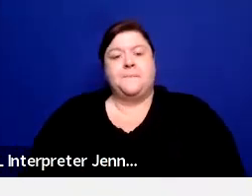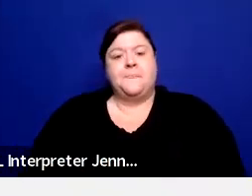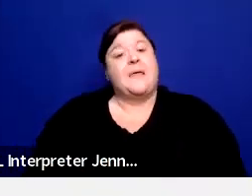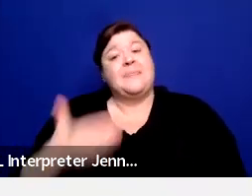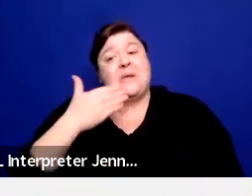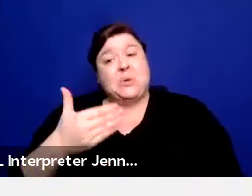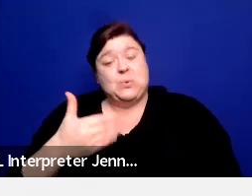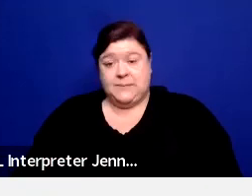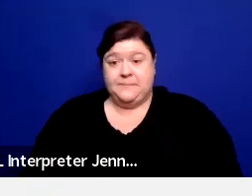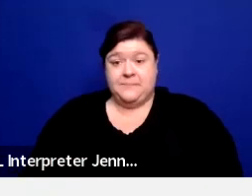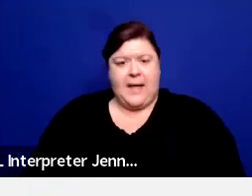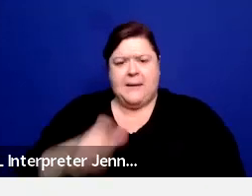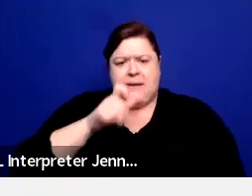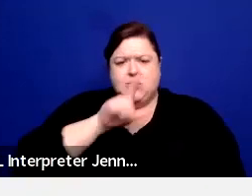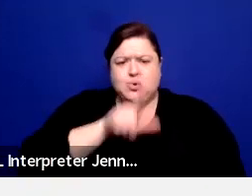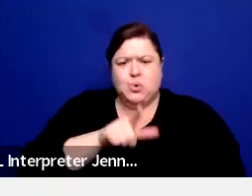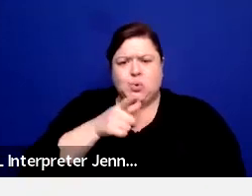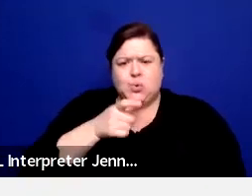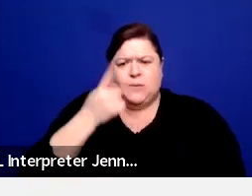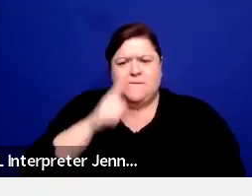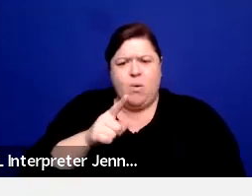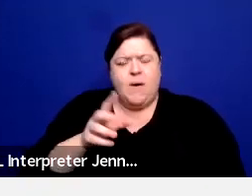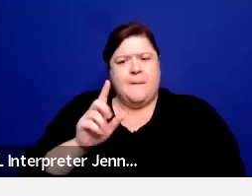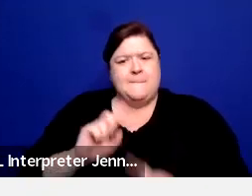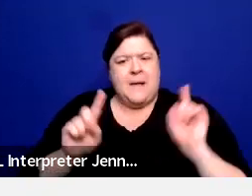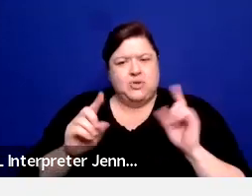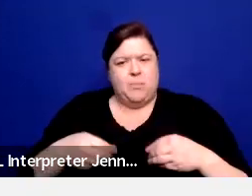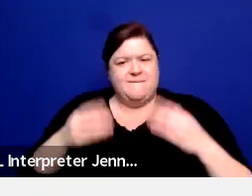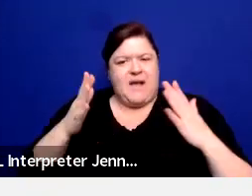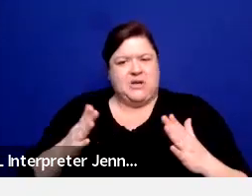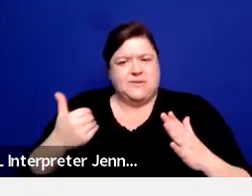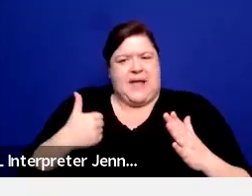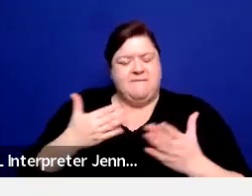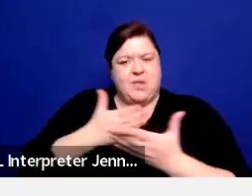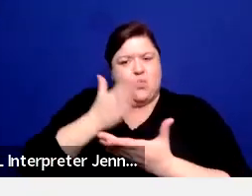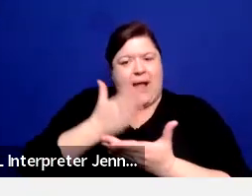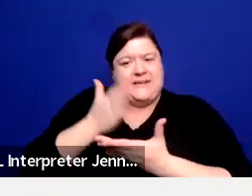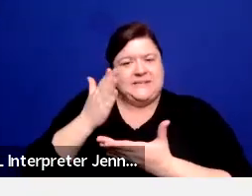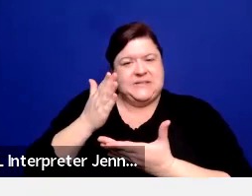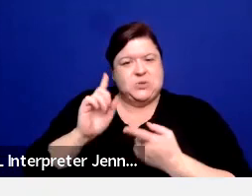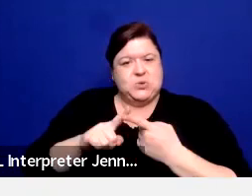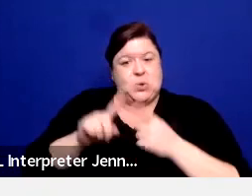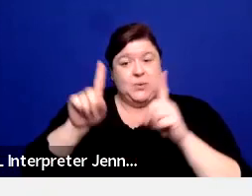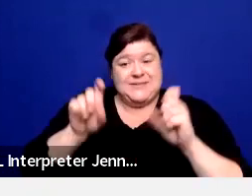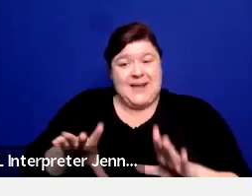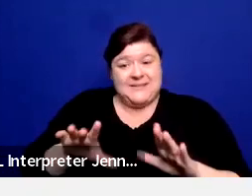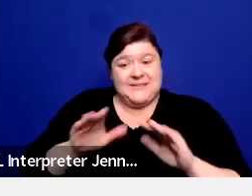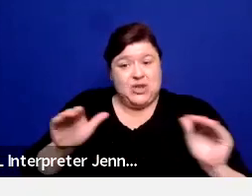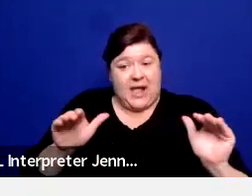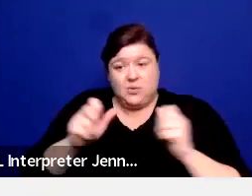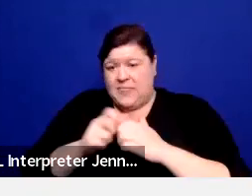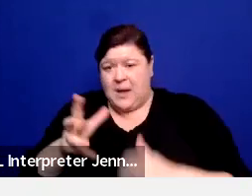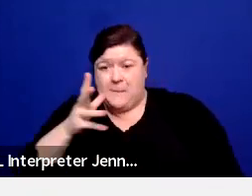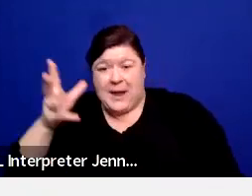I'm not quite sure who this question is for, but do providers have the right to test a child without a